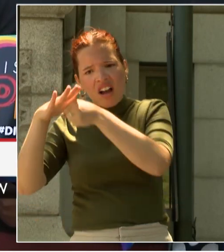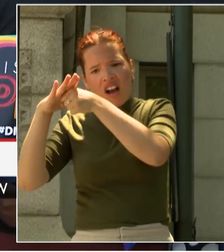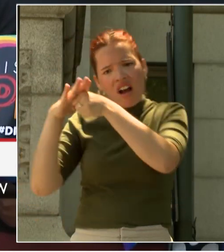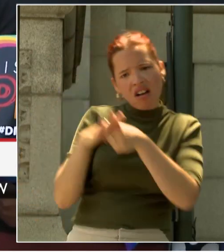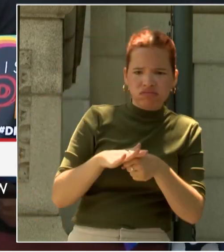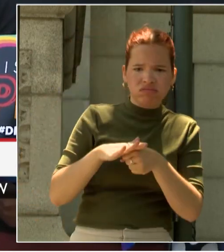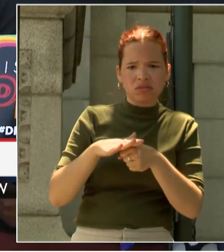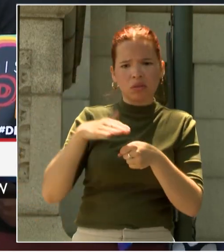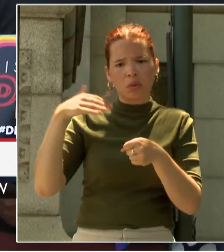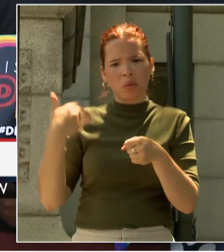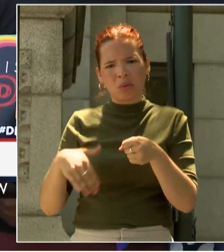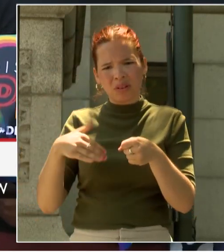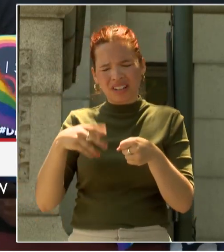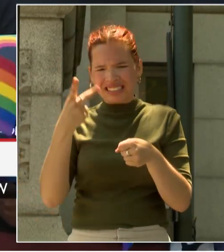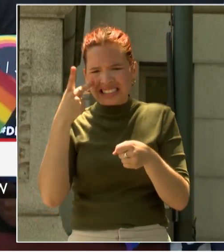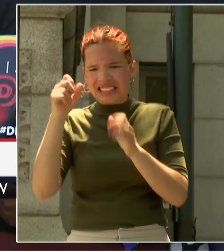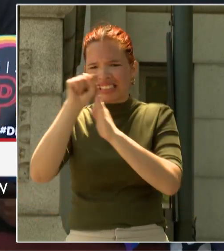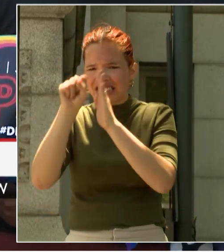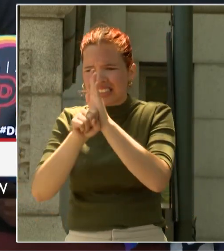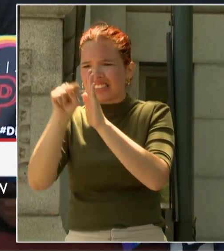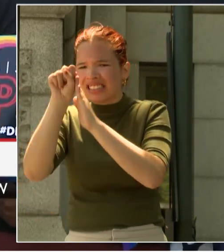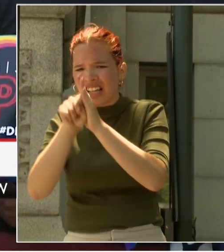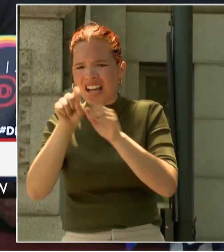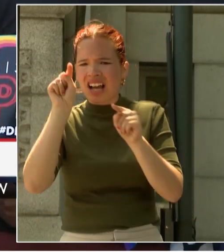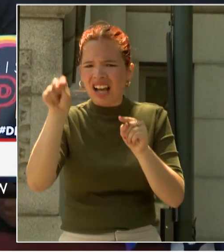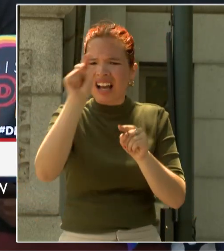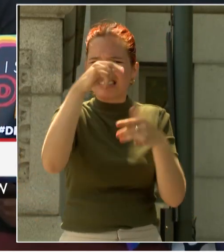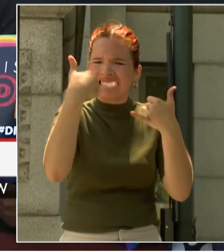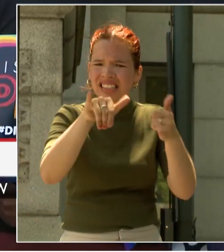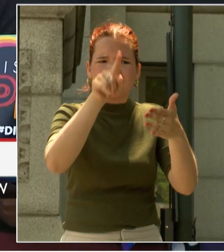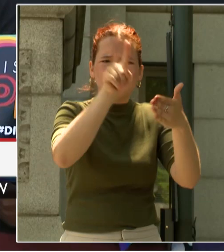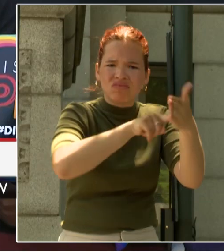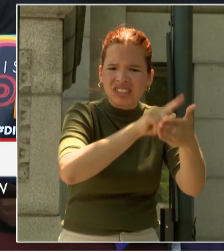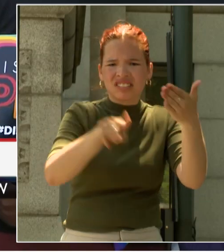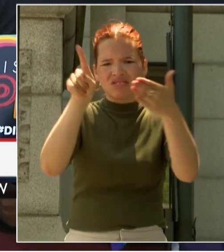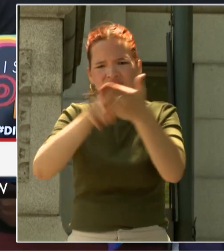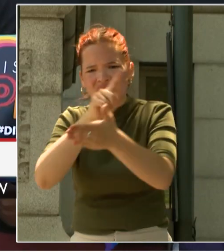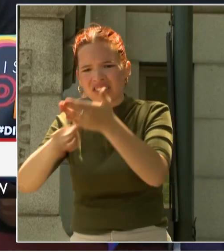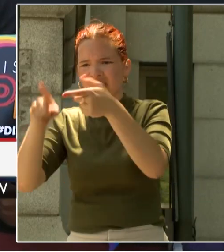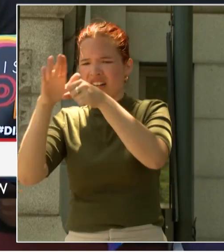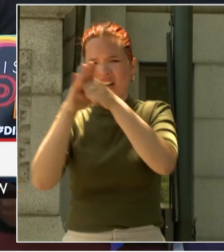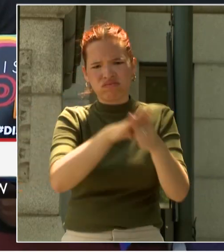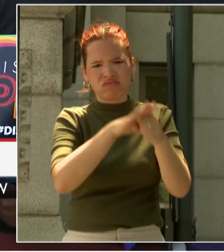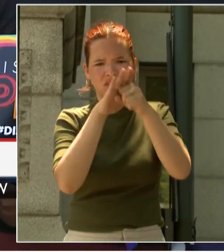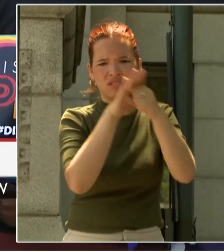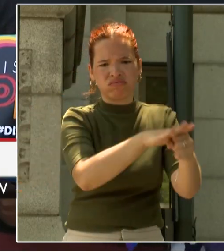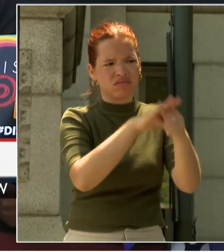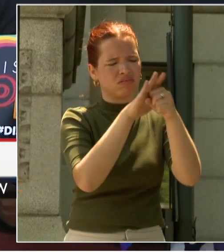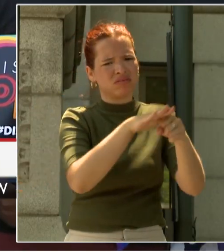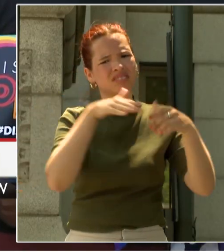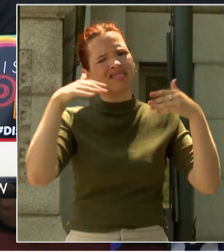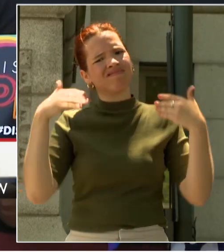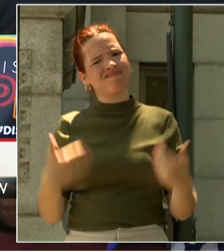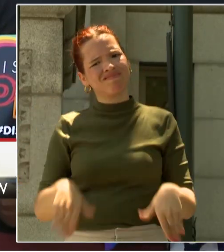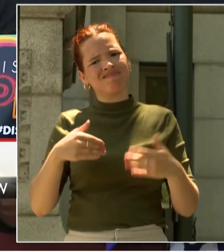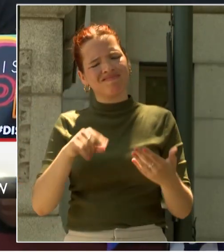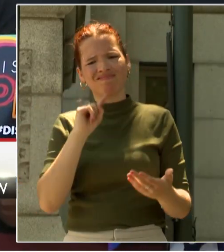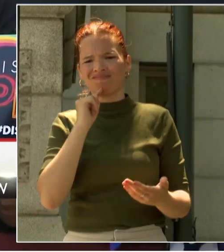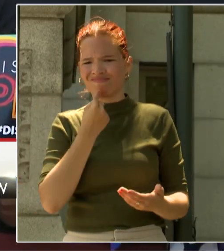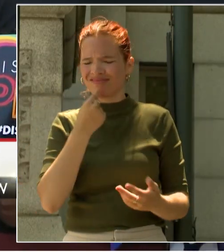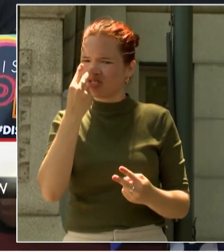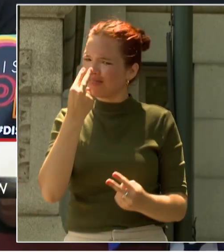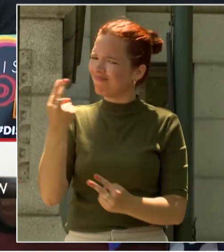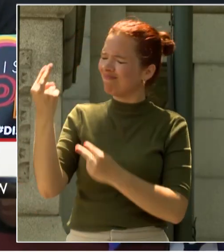that that's not the case. And so today is a day to reflect on, remember, and as I said, to rededicate